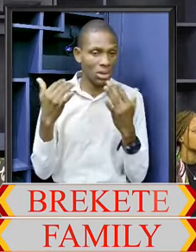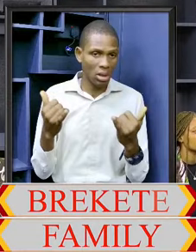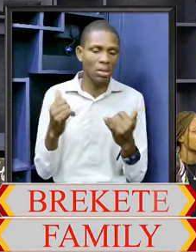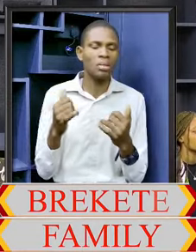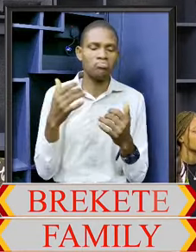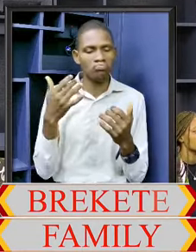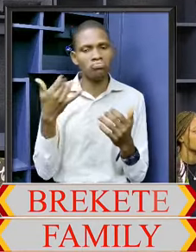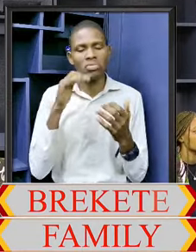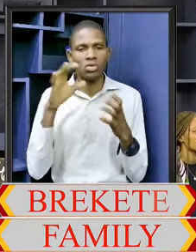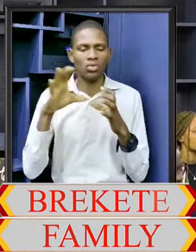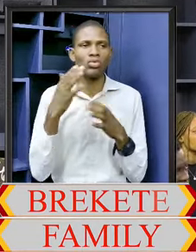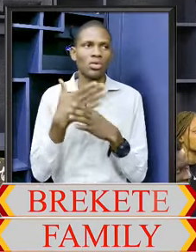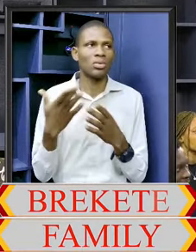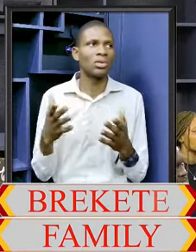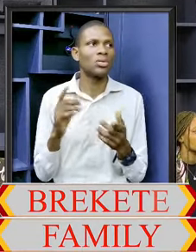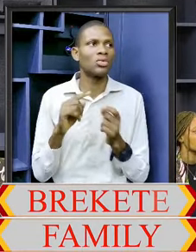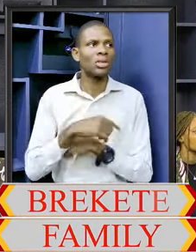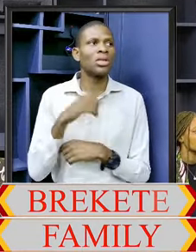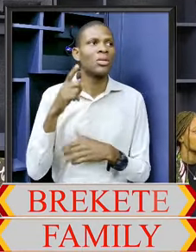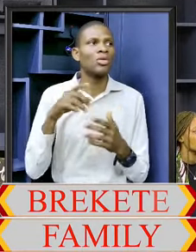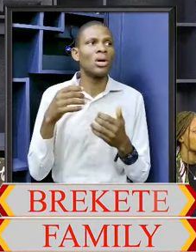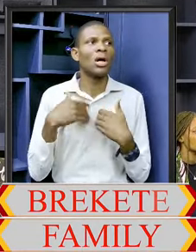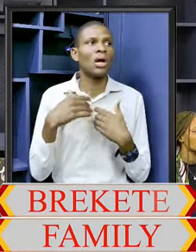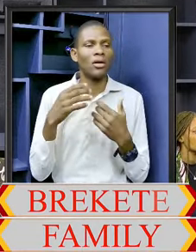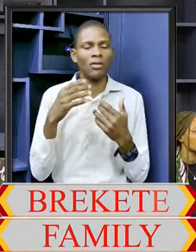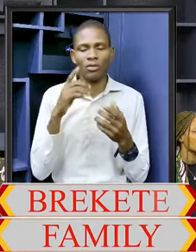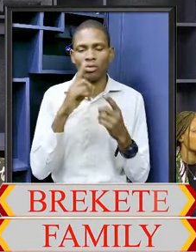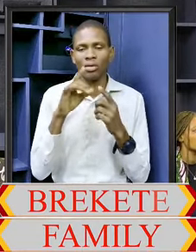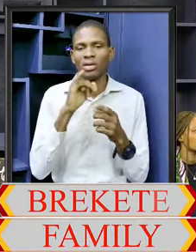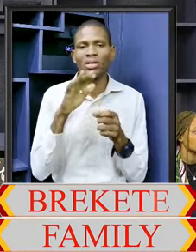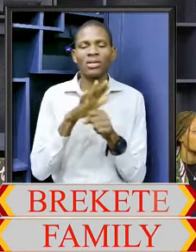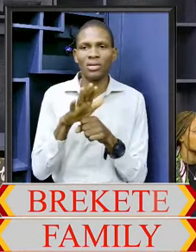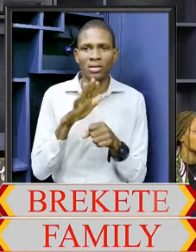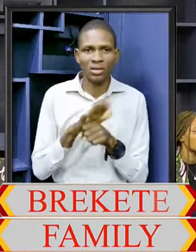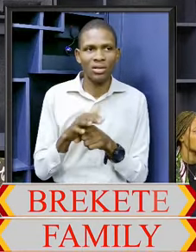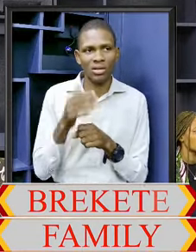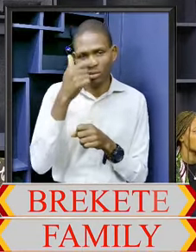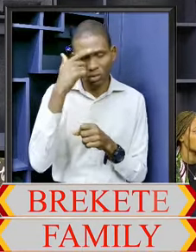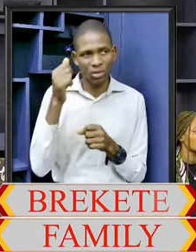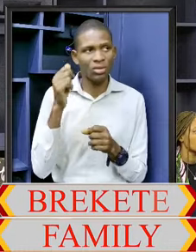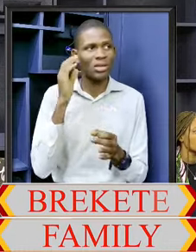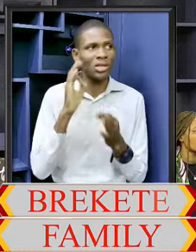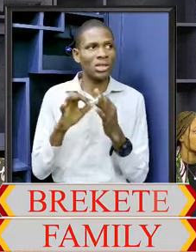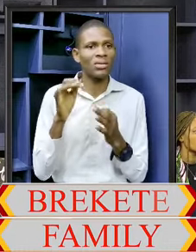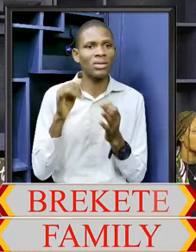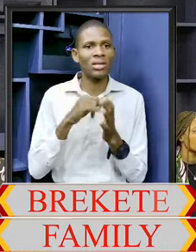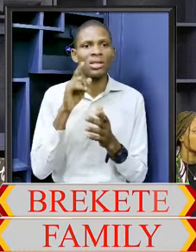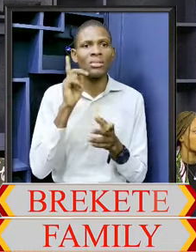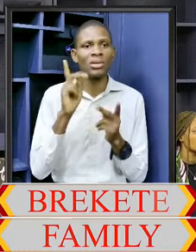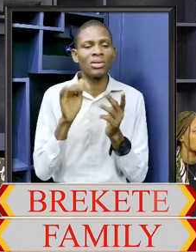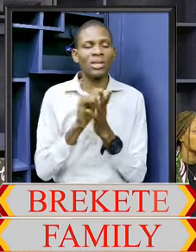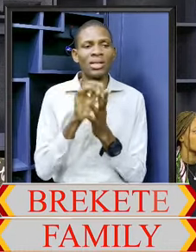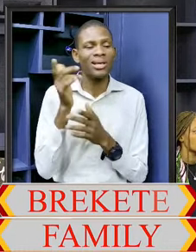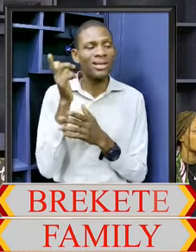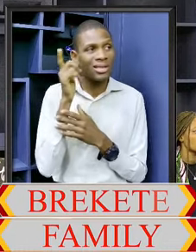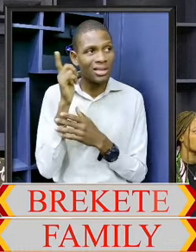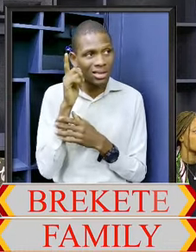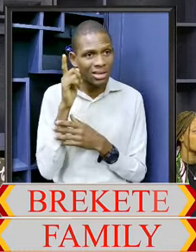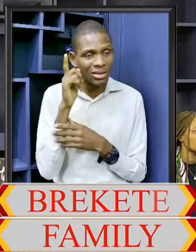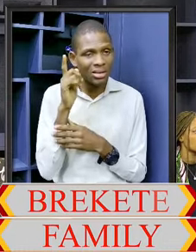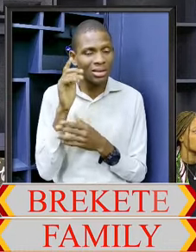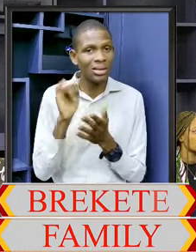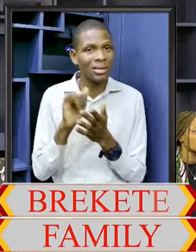something. Today, this one where you don't talk, don't they enough? Because if na people where they listen and way